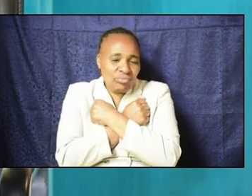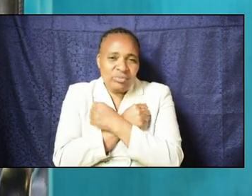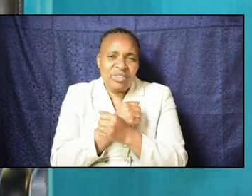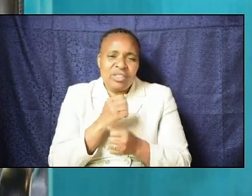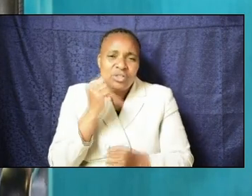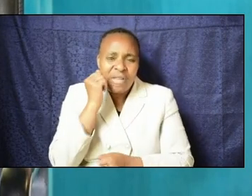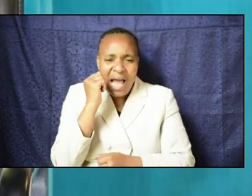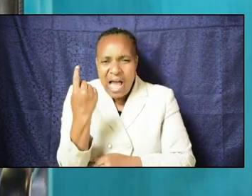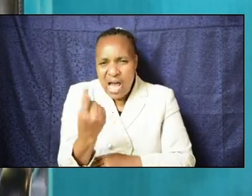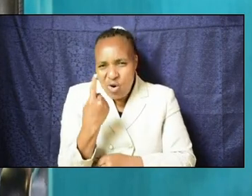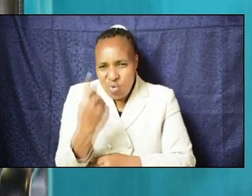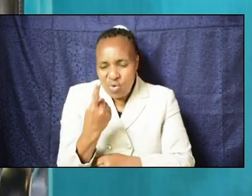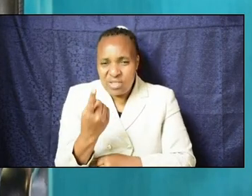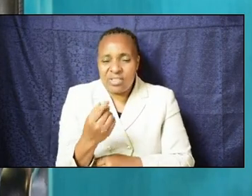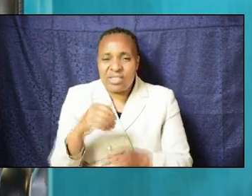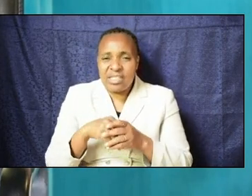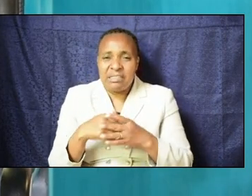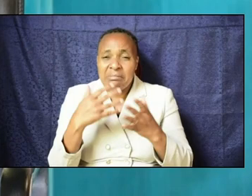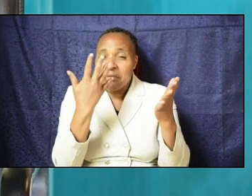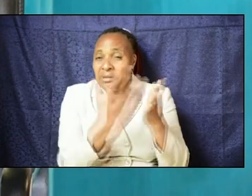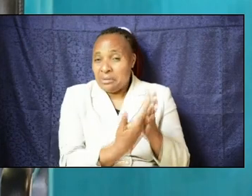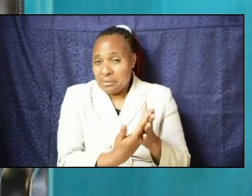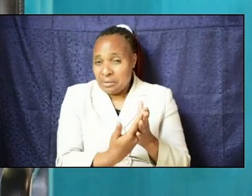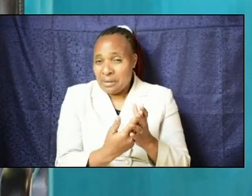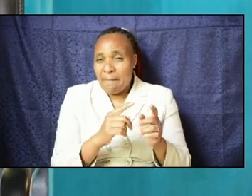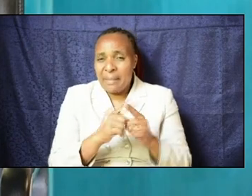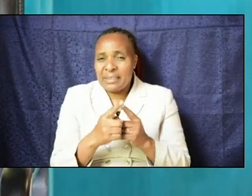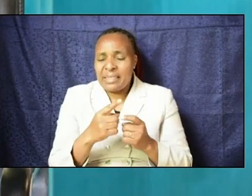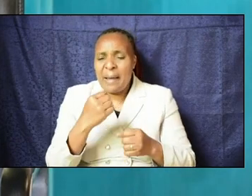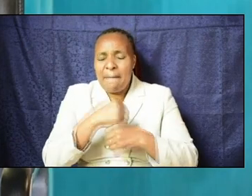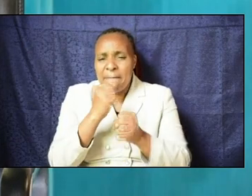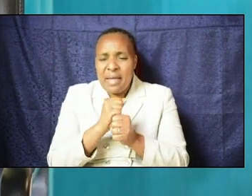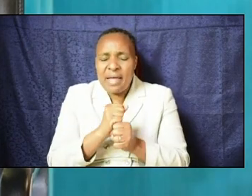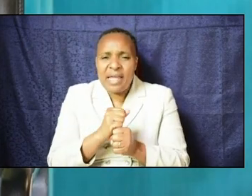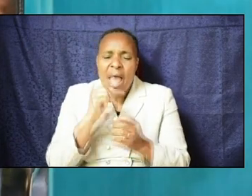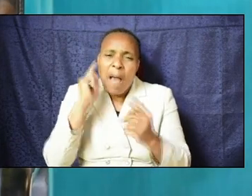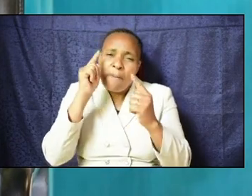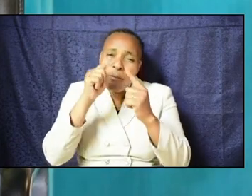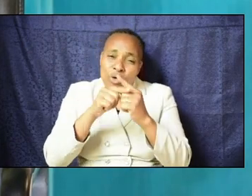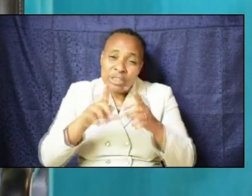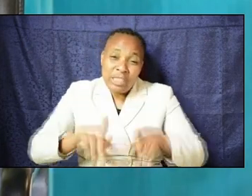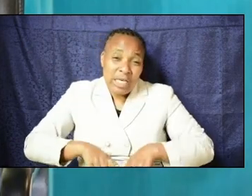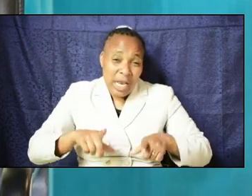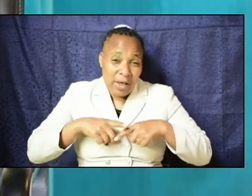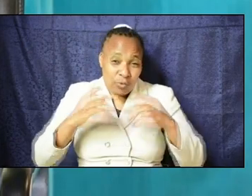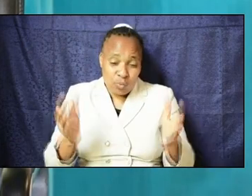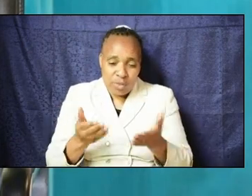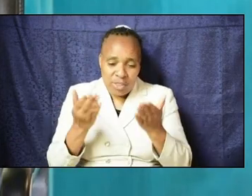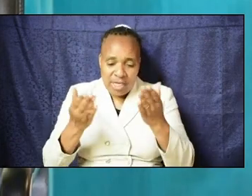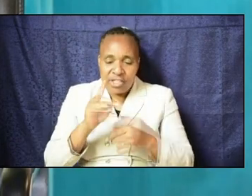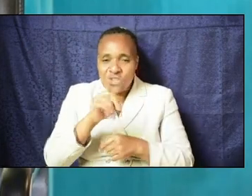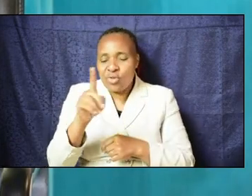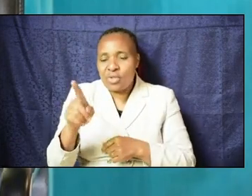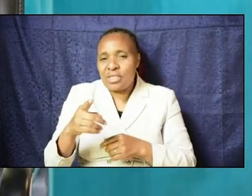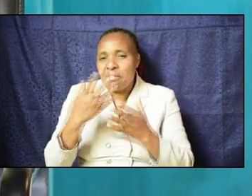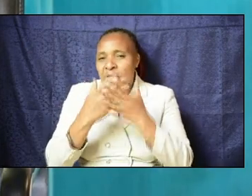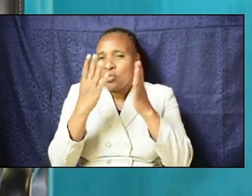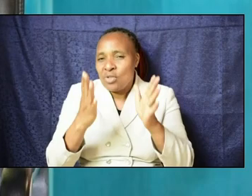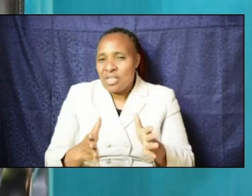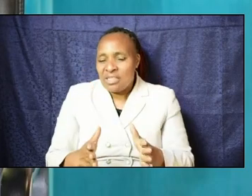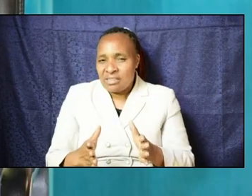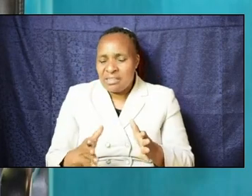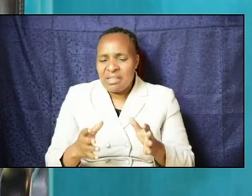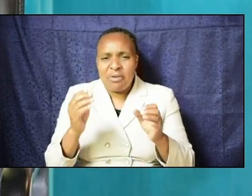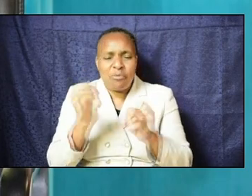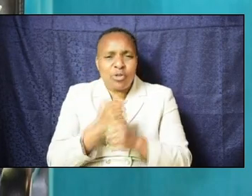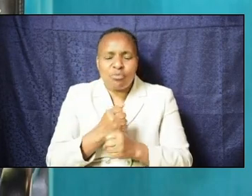in the prison, but because he made it a point in his life to encourage those prisoners, he was not